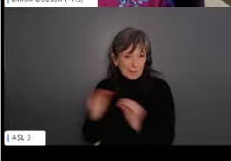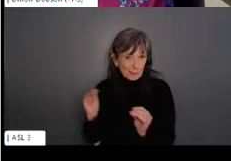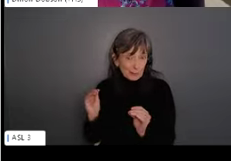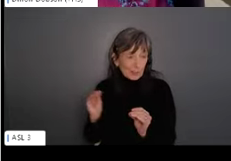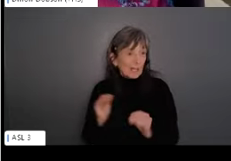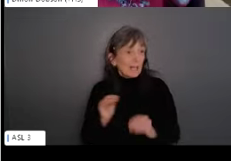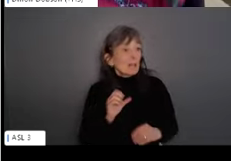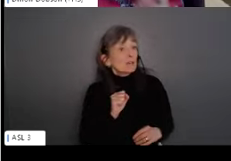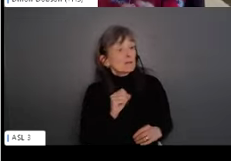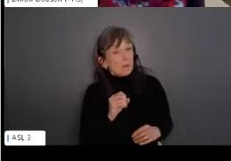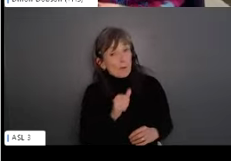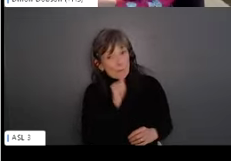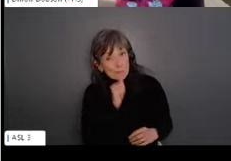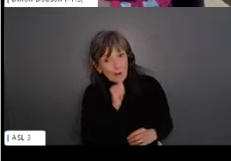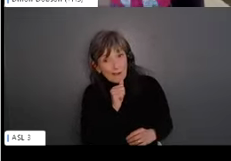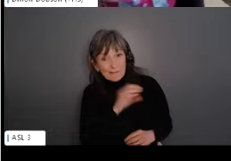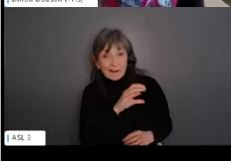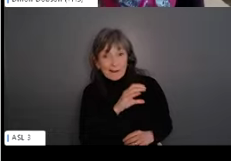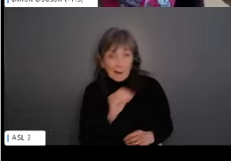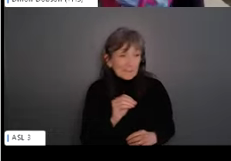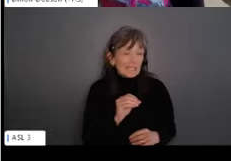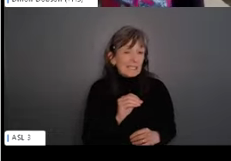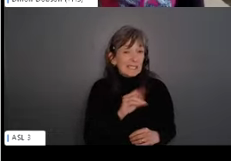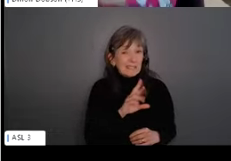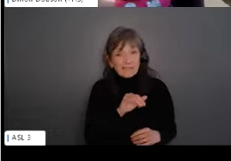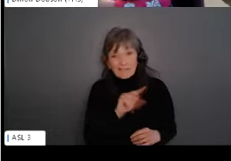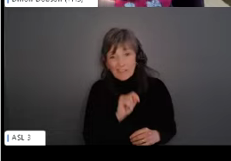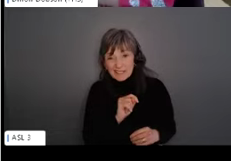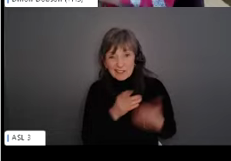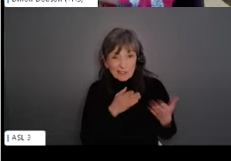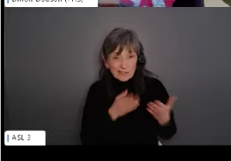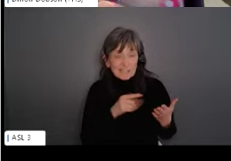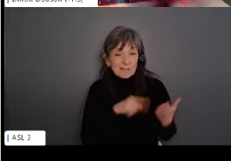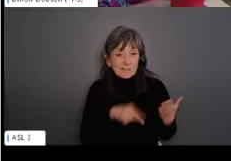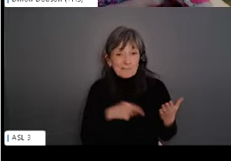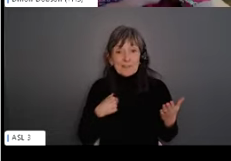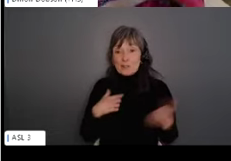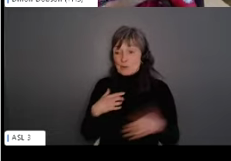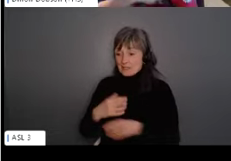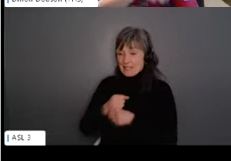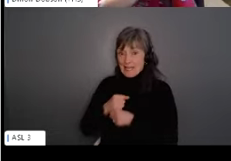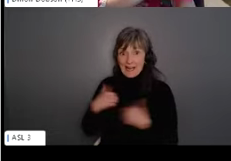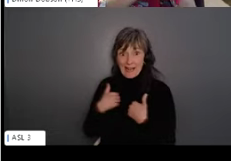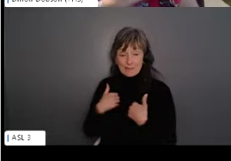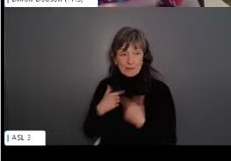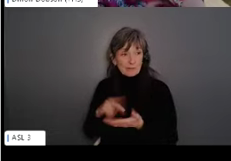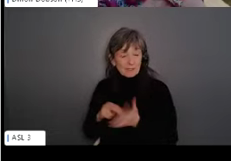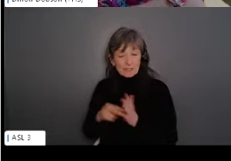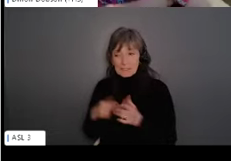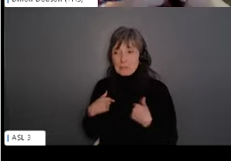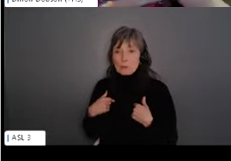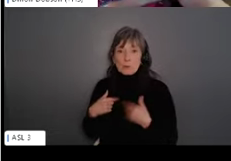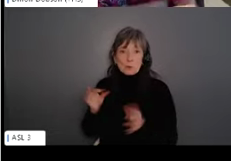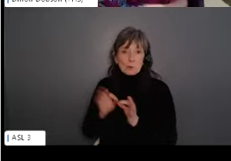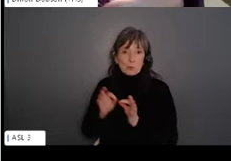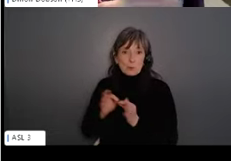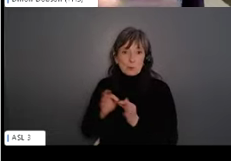in private clinics or corporate clinics or things of that nature. And so when we get an animal, we don't always realize that the cost might be